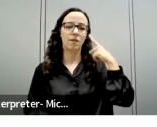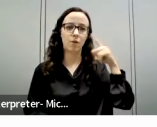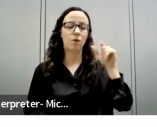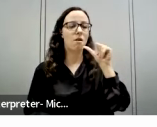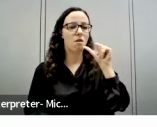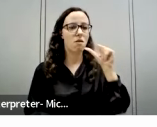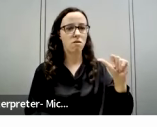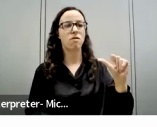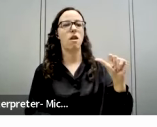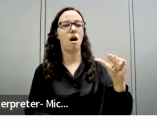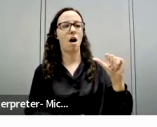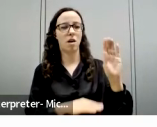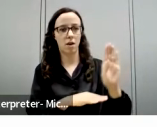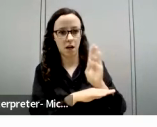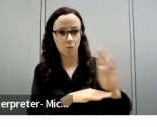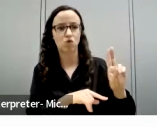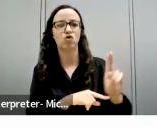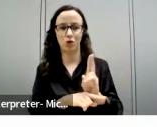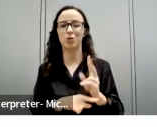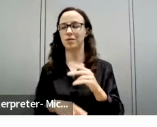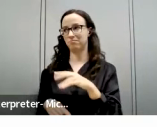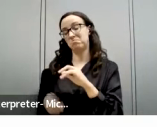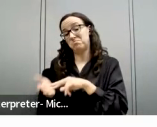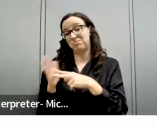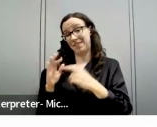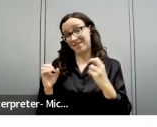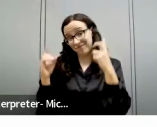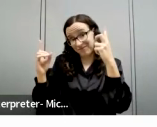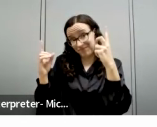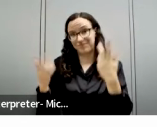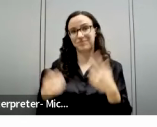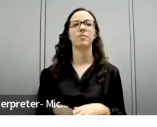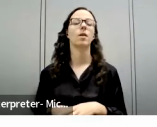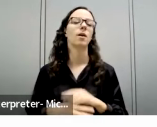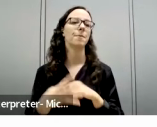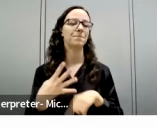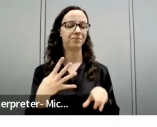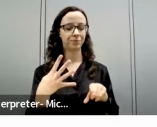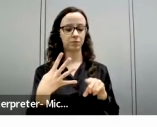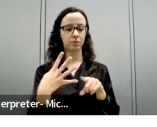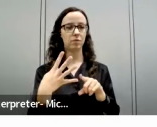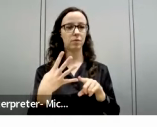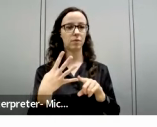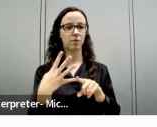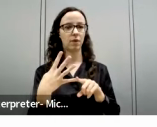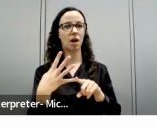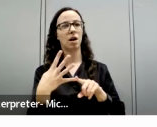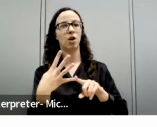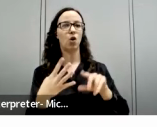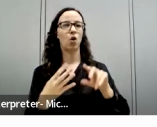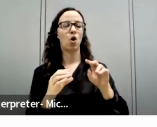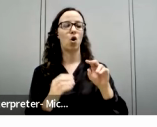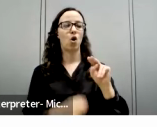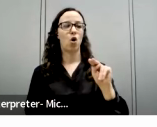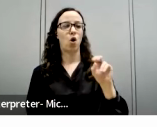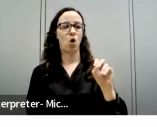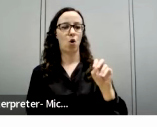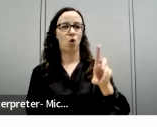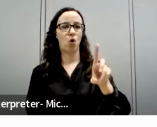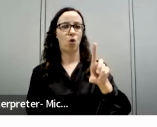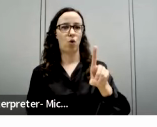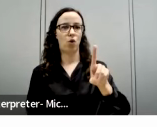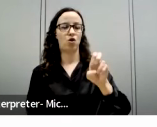which education falls, of course, under non-commercial use. The fourth component is the ND or no derivatives.